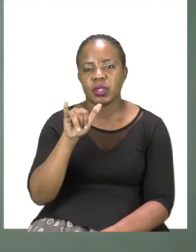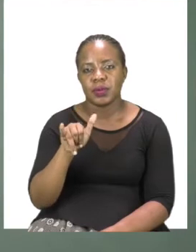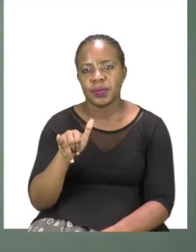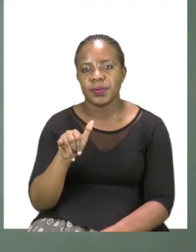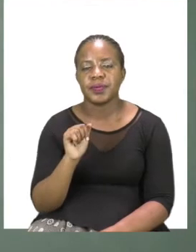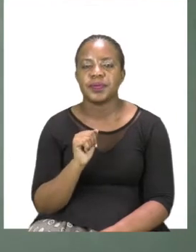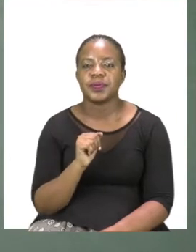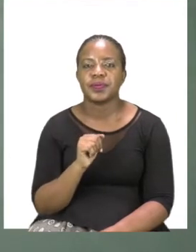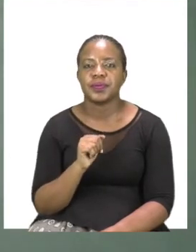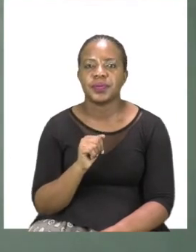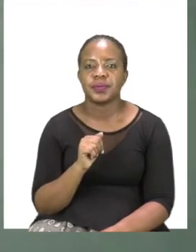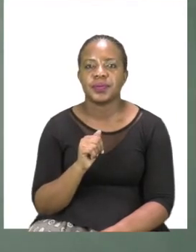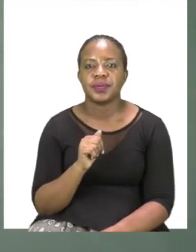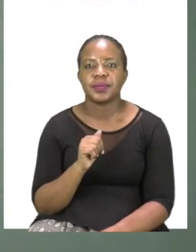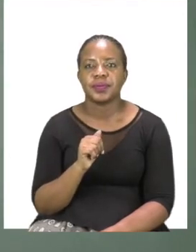July,